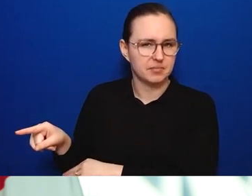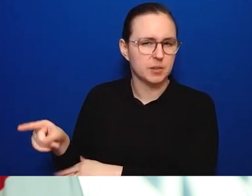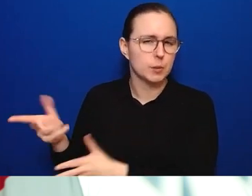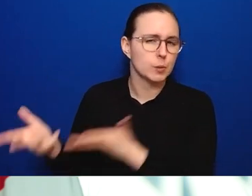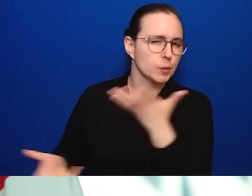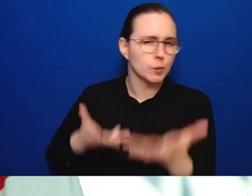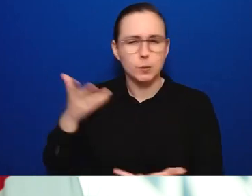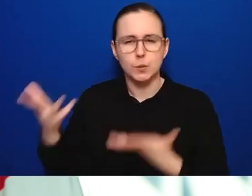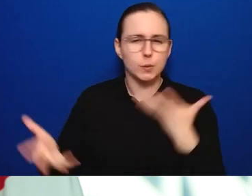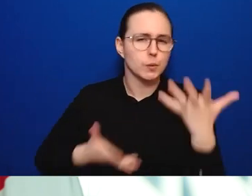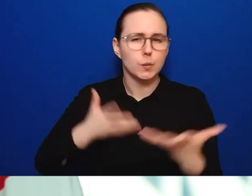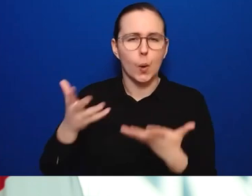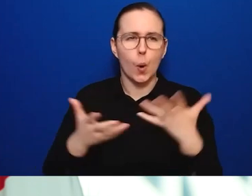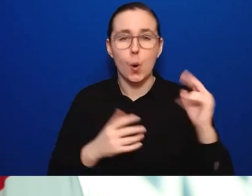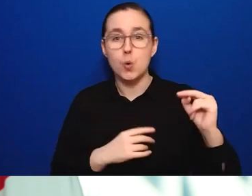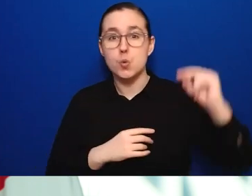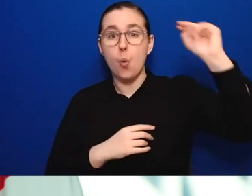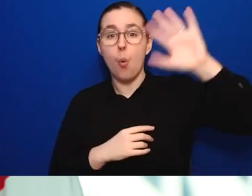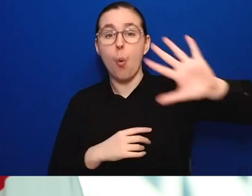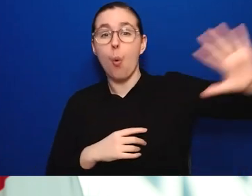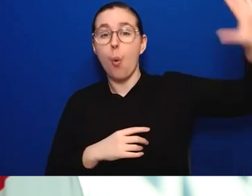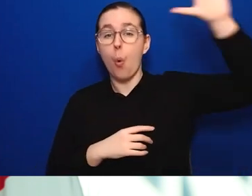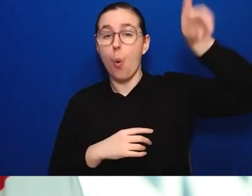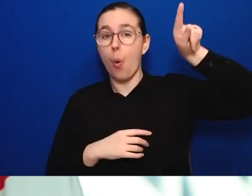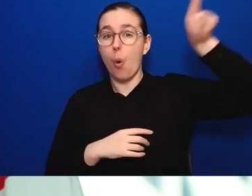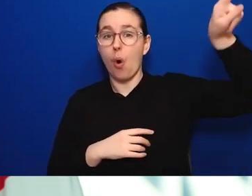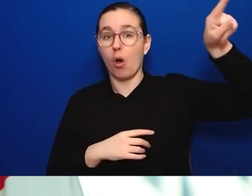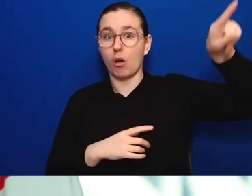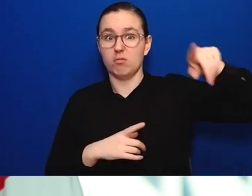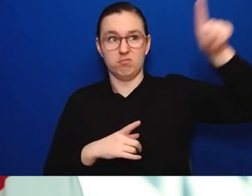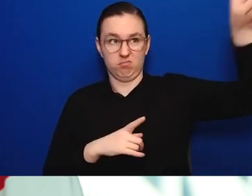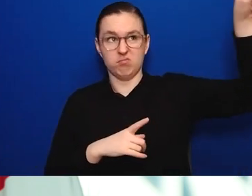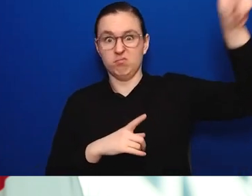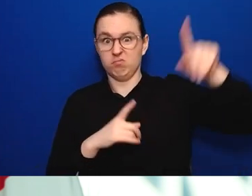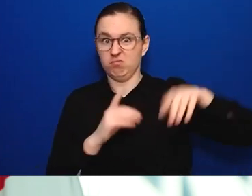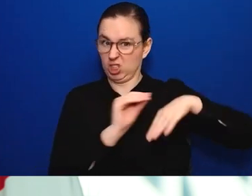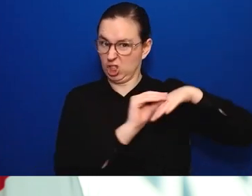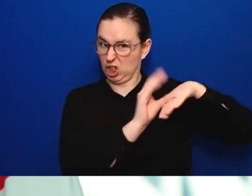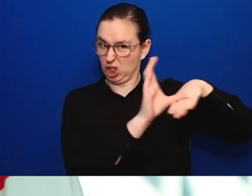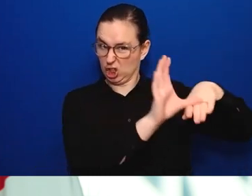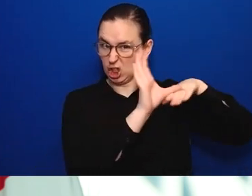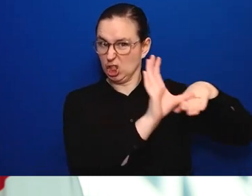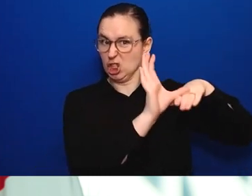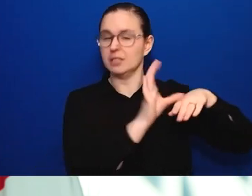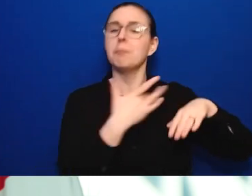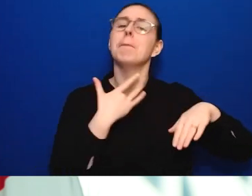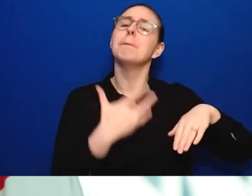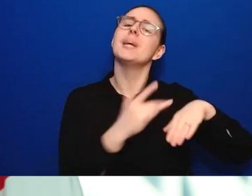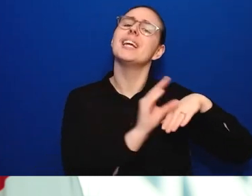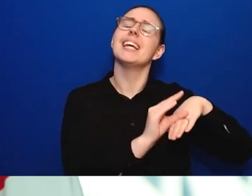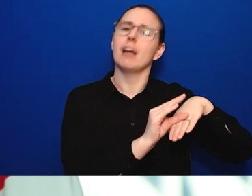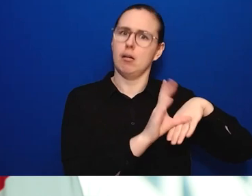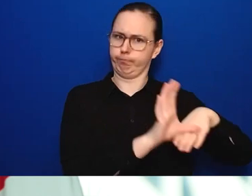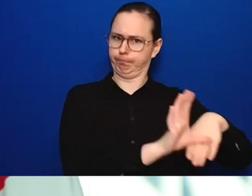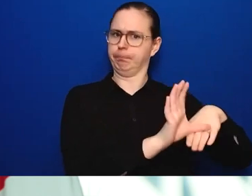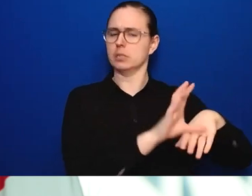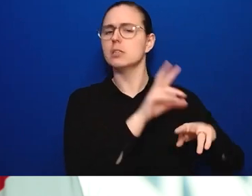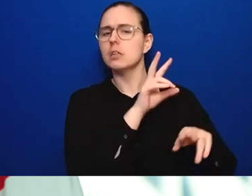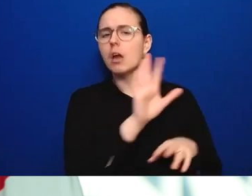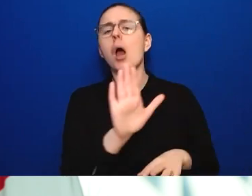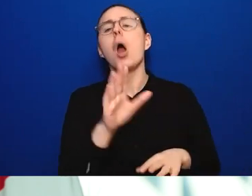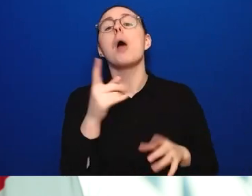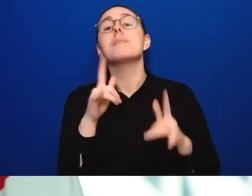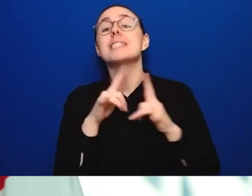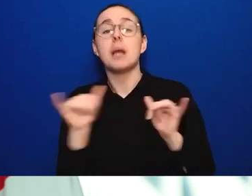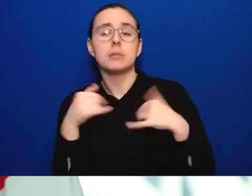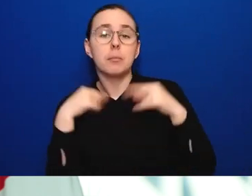the Peace River Liard it was at about 143%. But one of the critical factors, of course, is what temperature